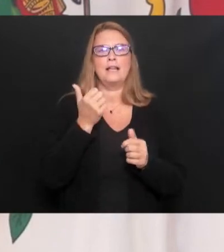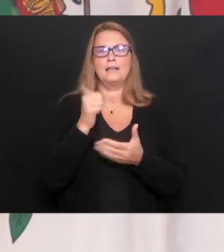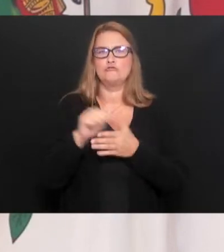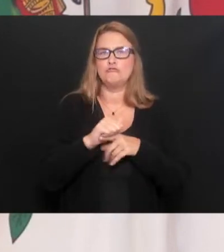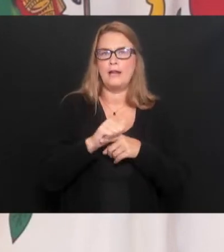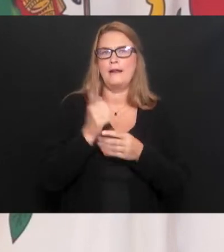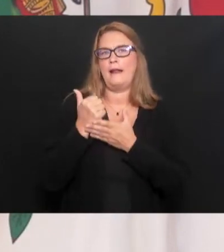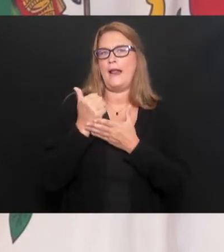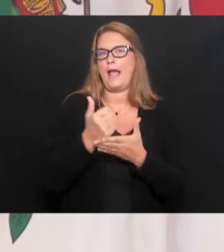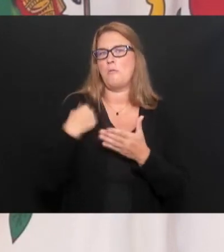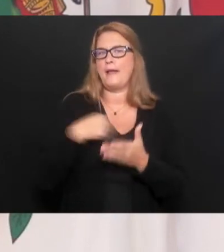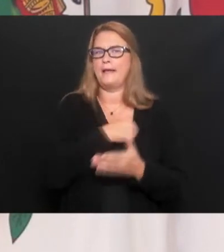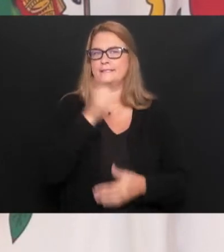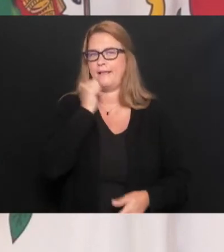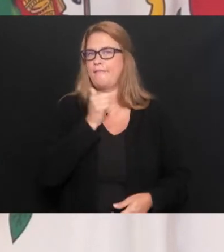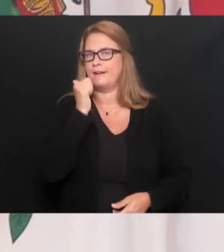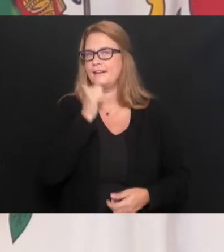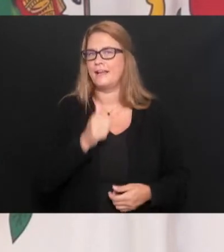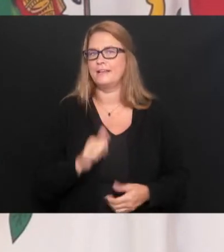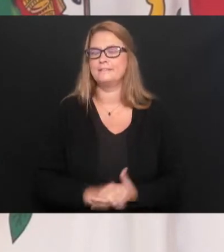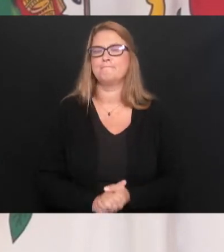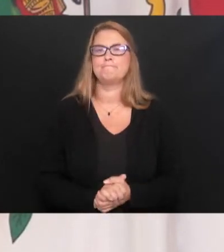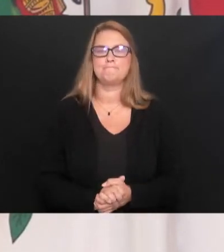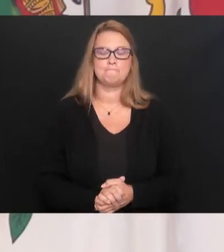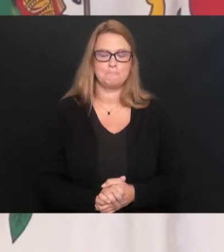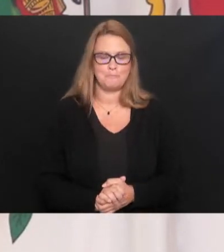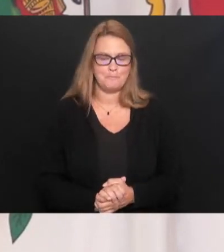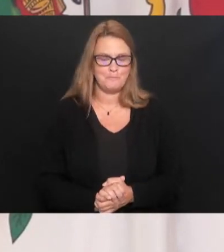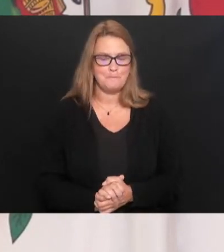day. So please take advantage.